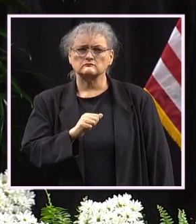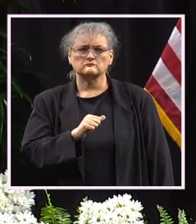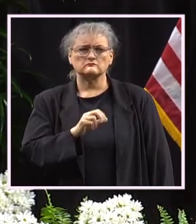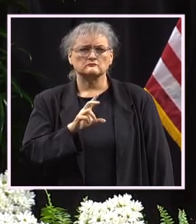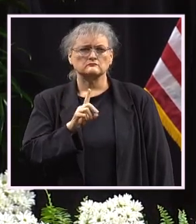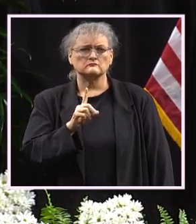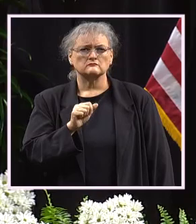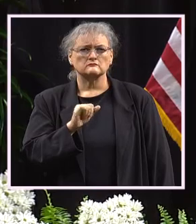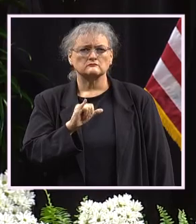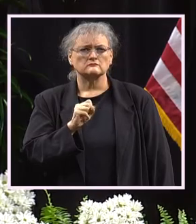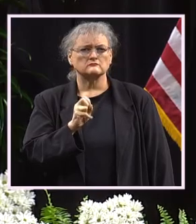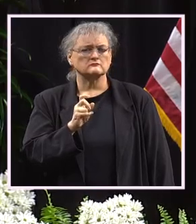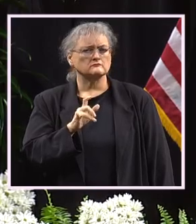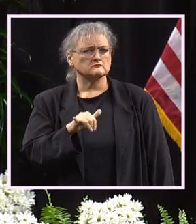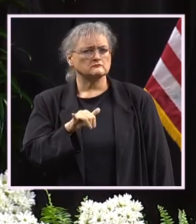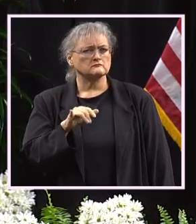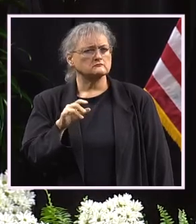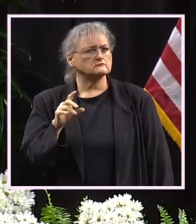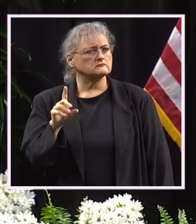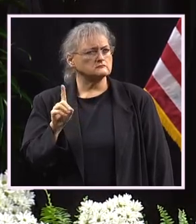Daisy Guadalupe Tellez.